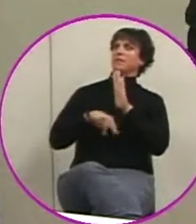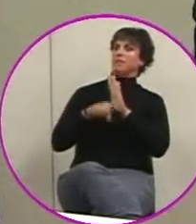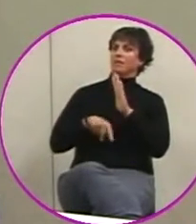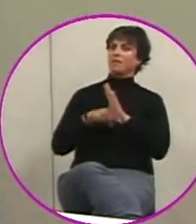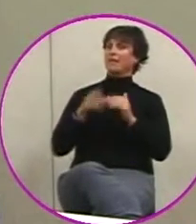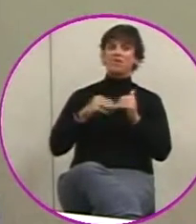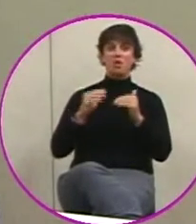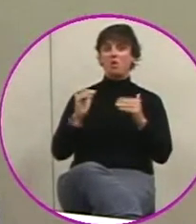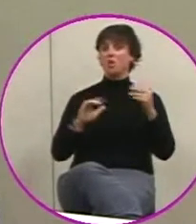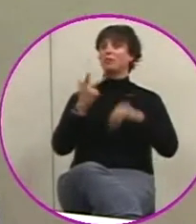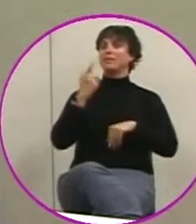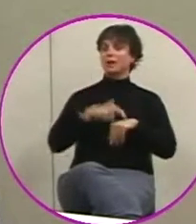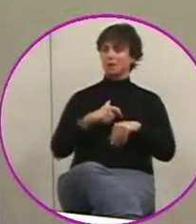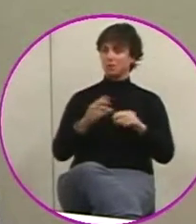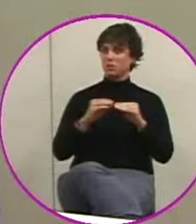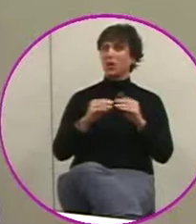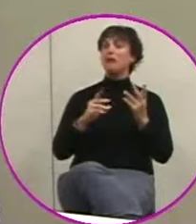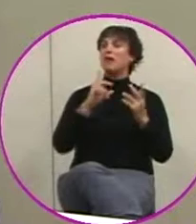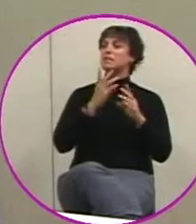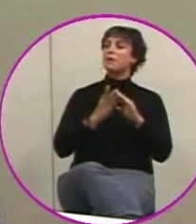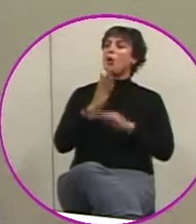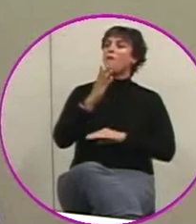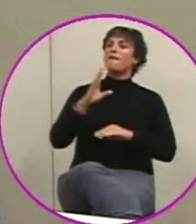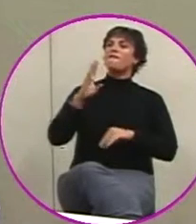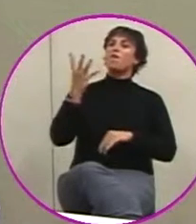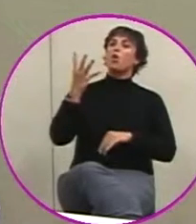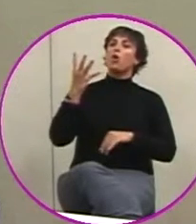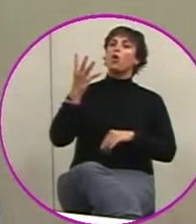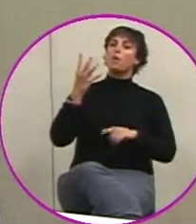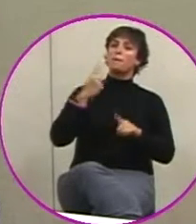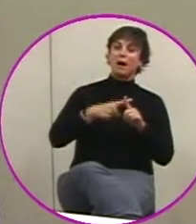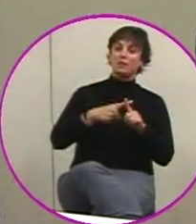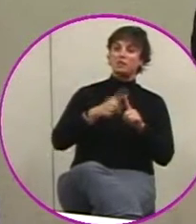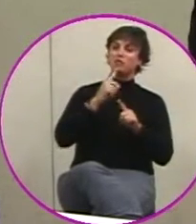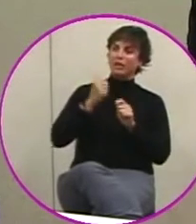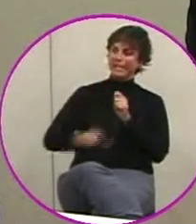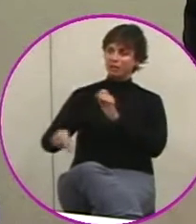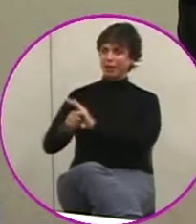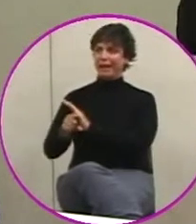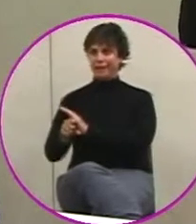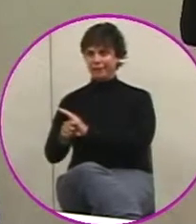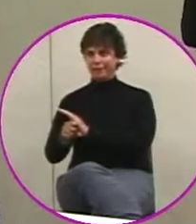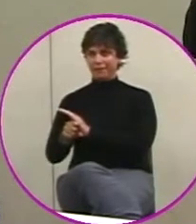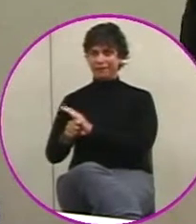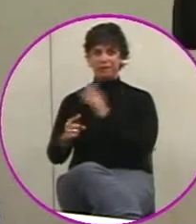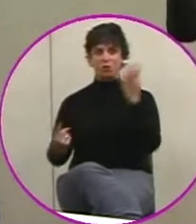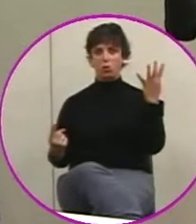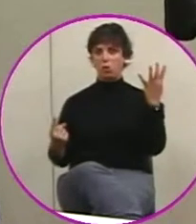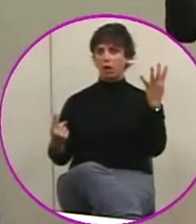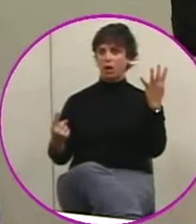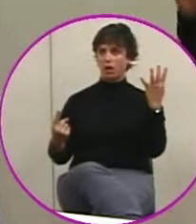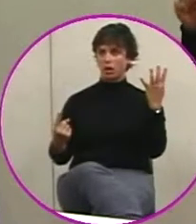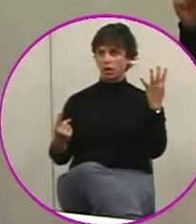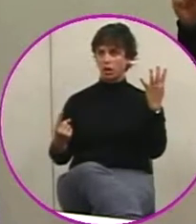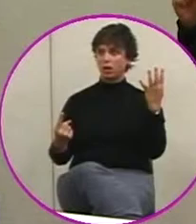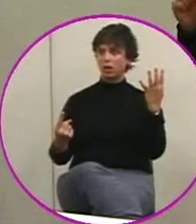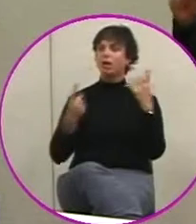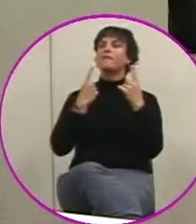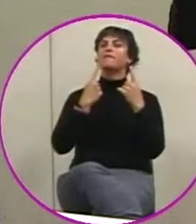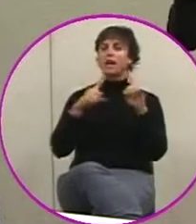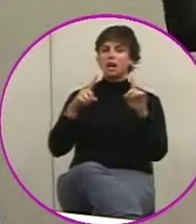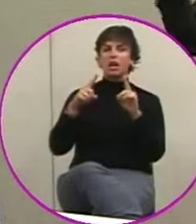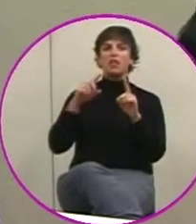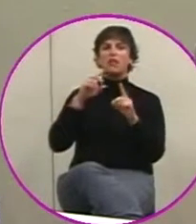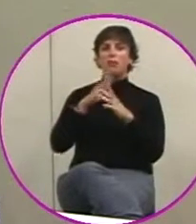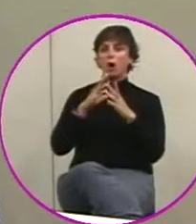positively. It's not until there's a little more than 4 positives for every negative that the partner perceives